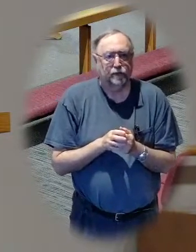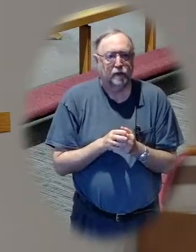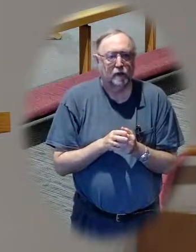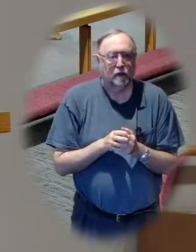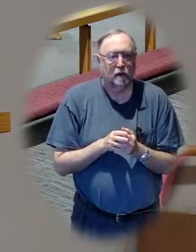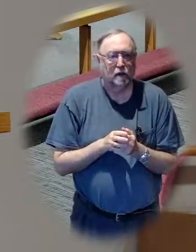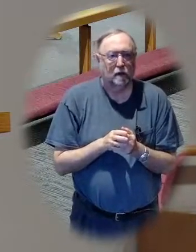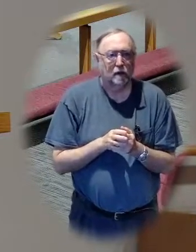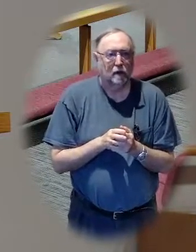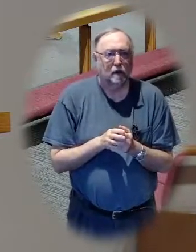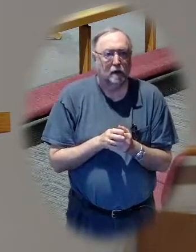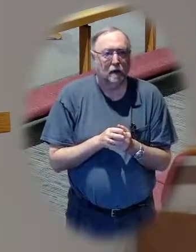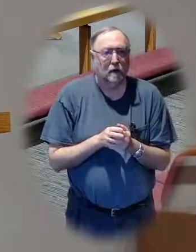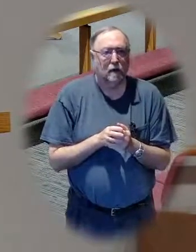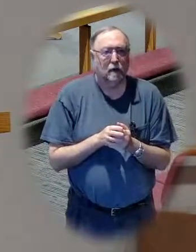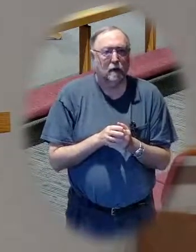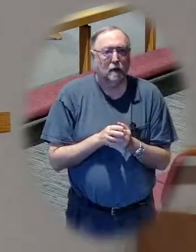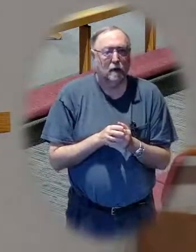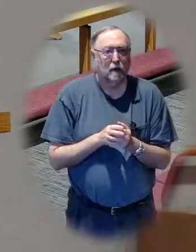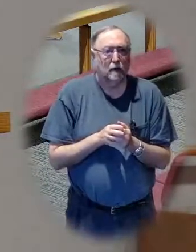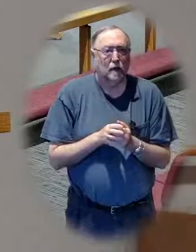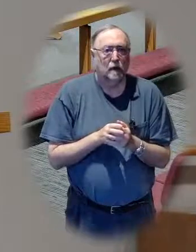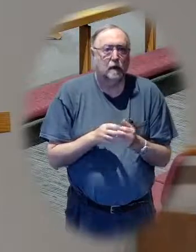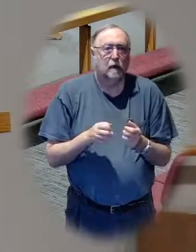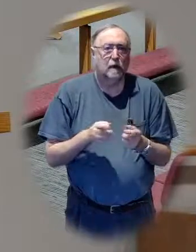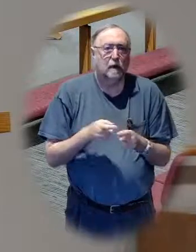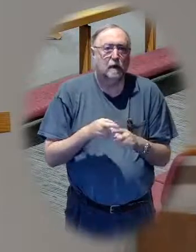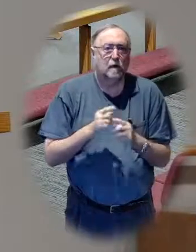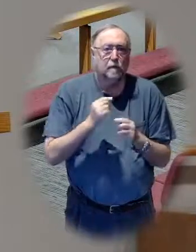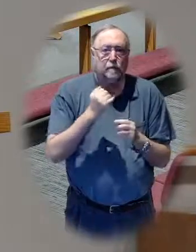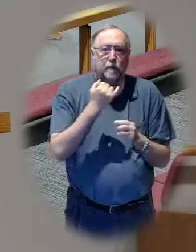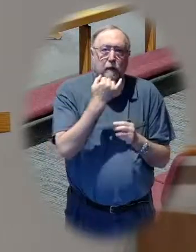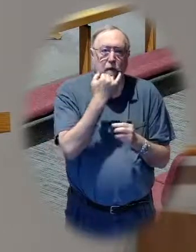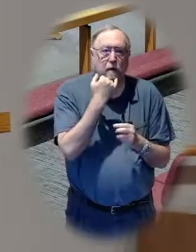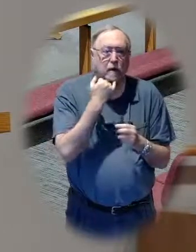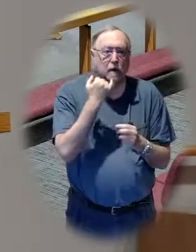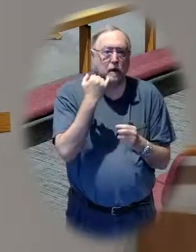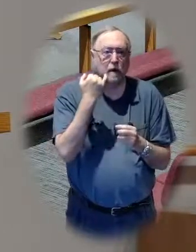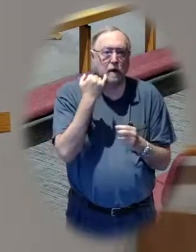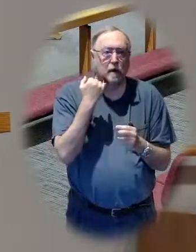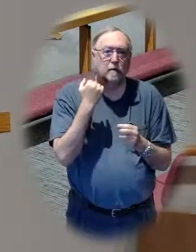Coming up from Israel would be another grand